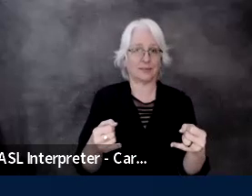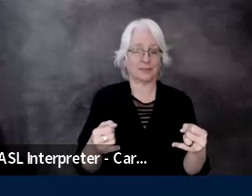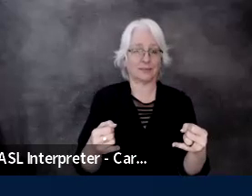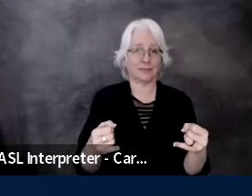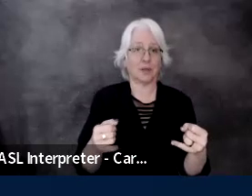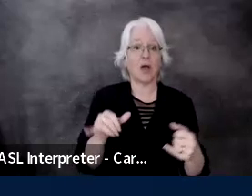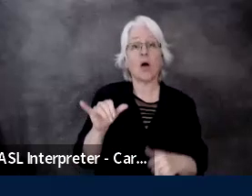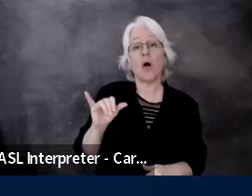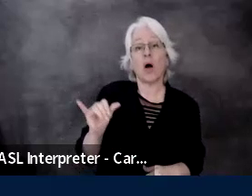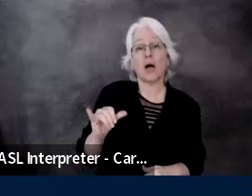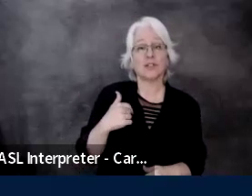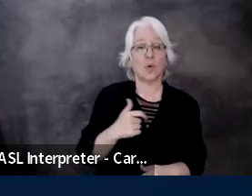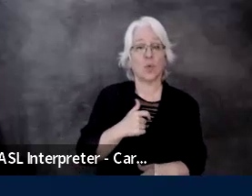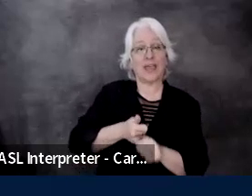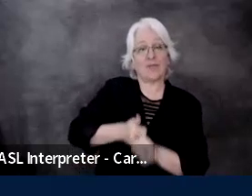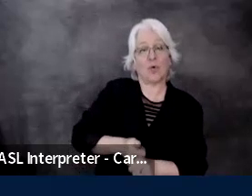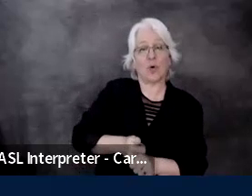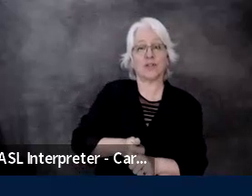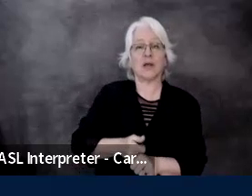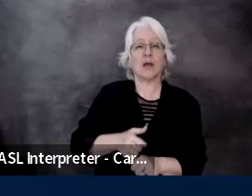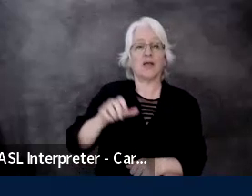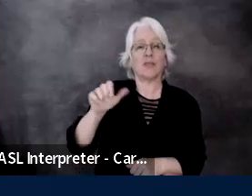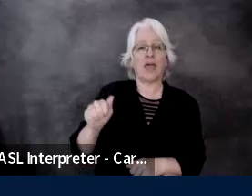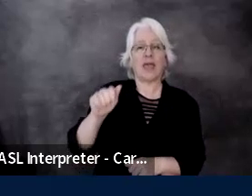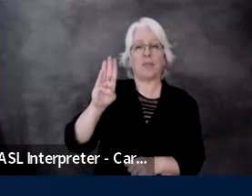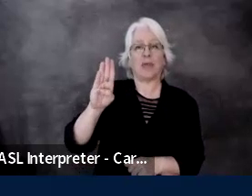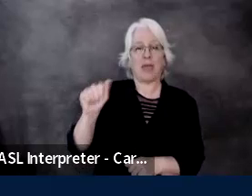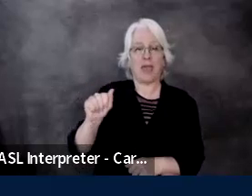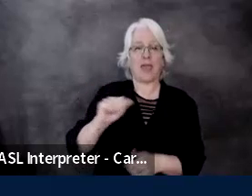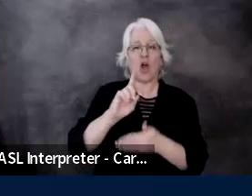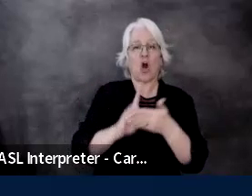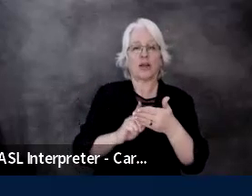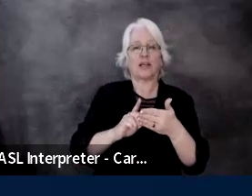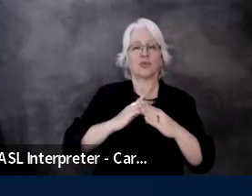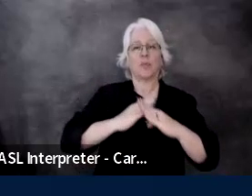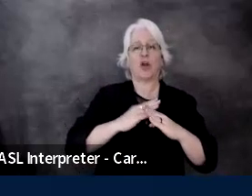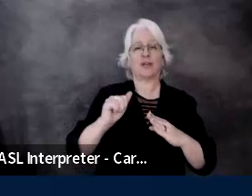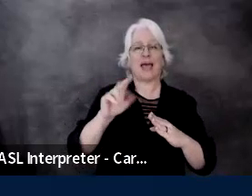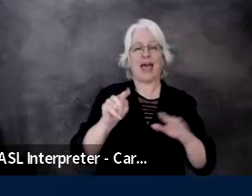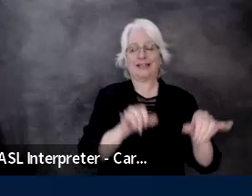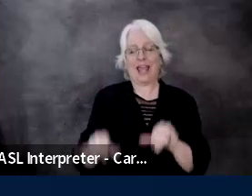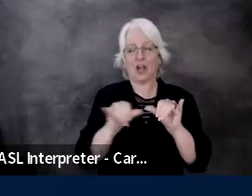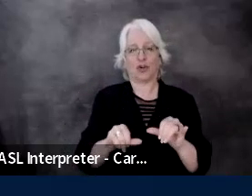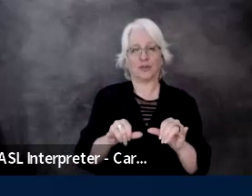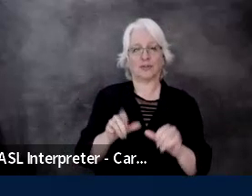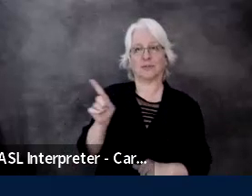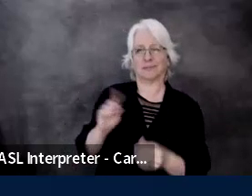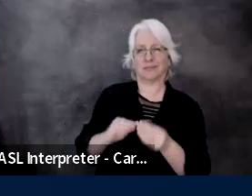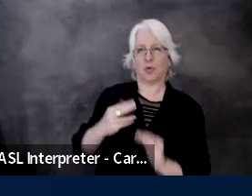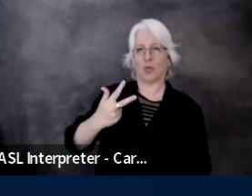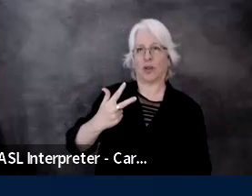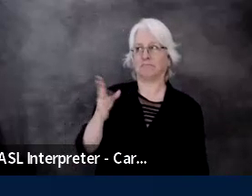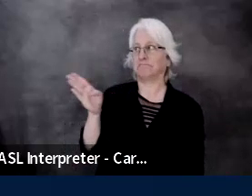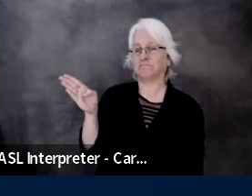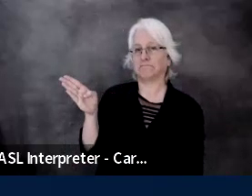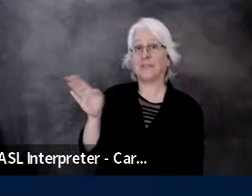also enforce the Architectural Barriers Act standards, which apply to federal